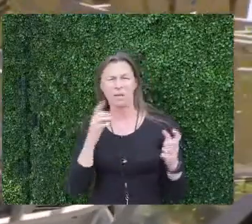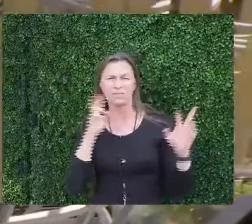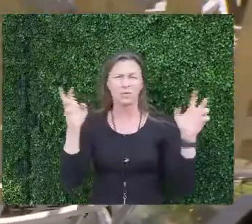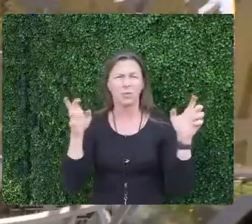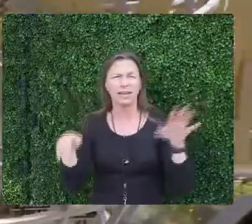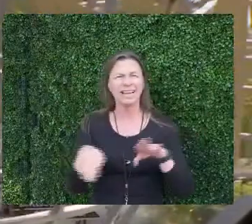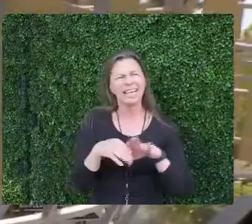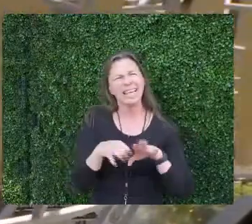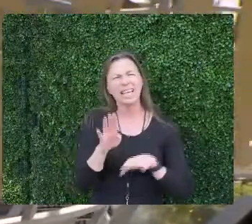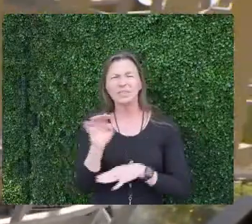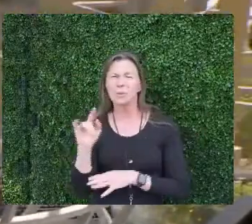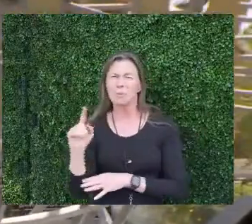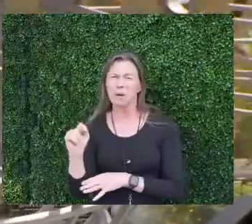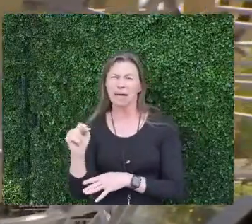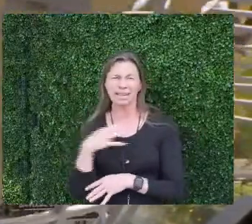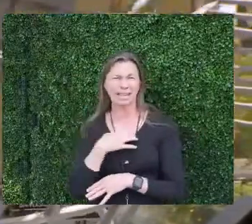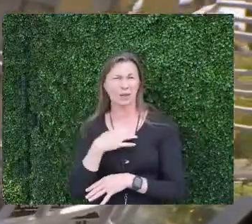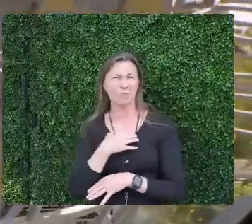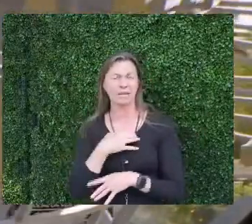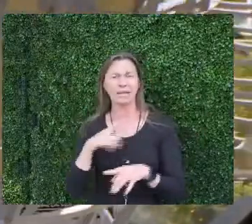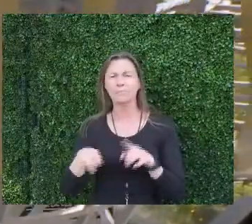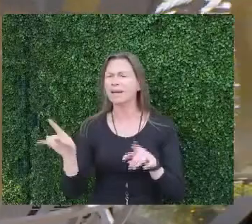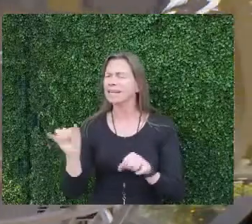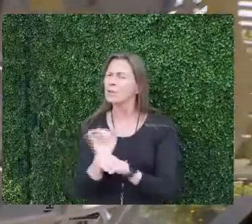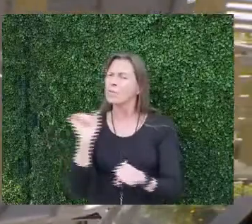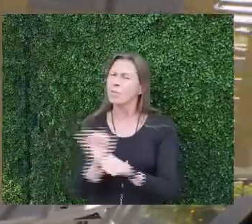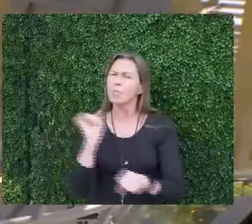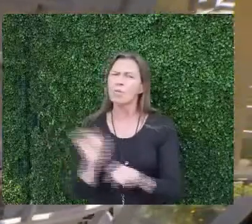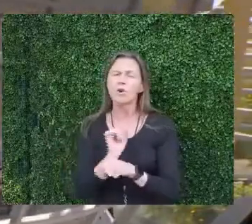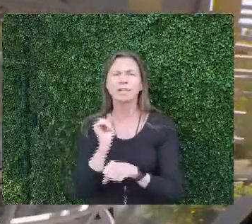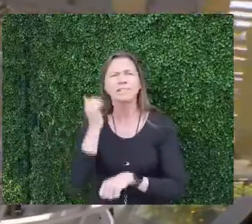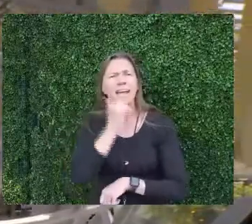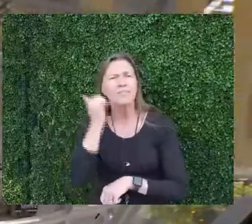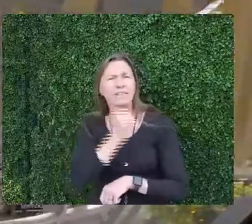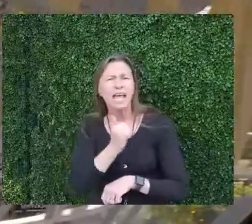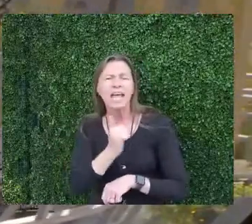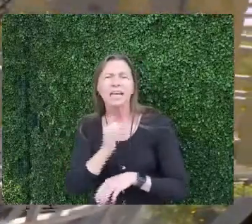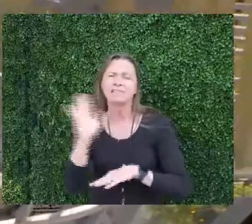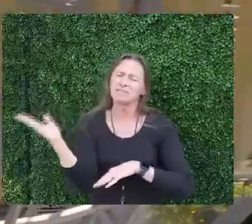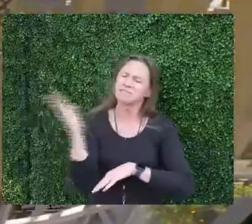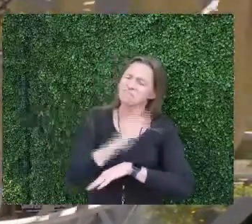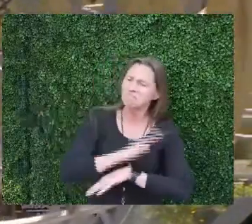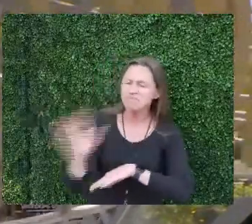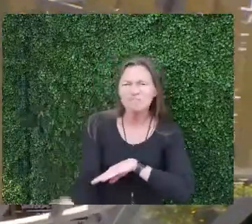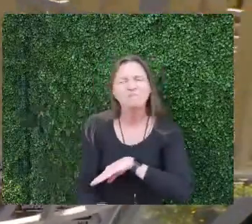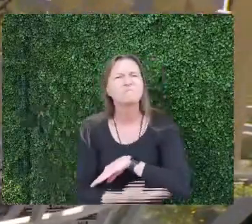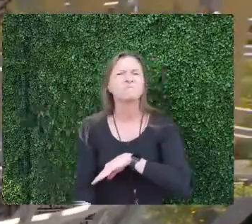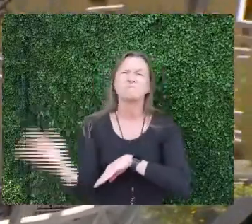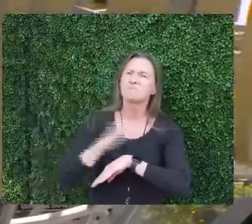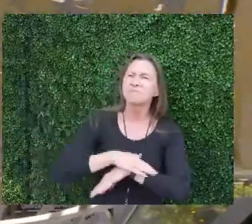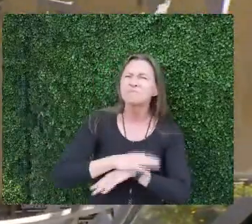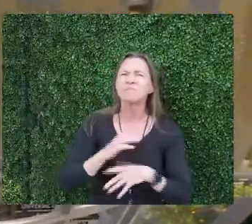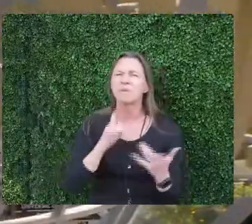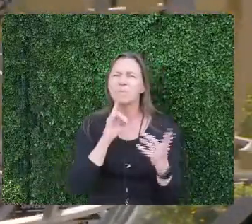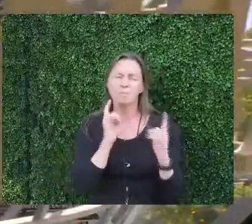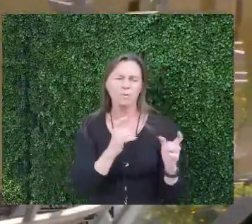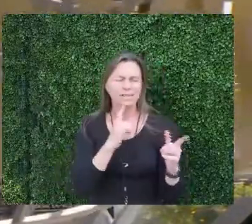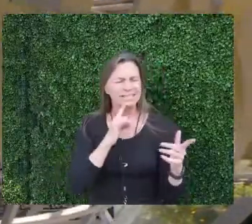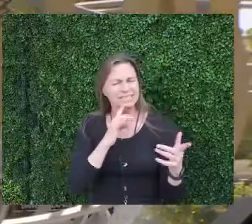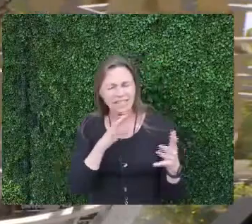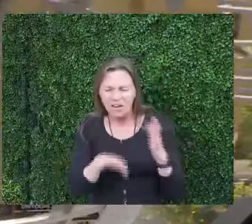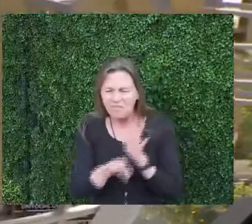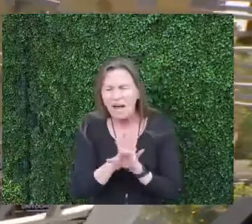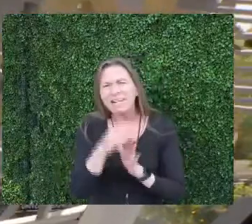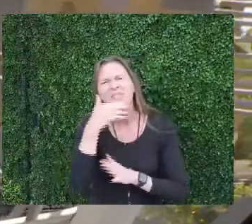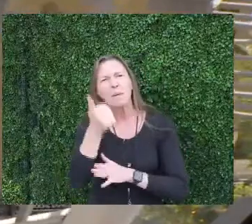stuff. He is working every day, night and day, putting his heart into it, finding the best brains around the country,